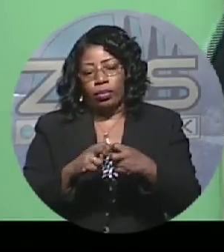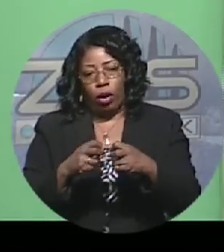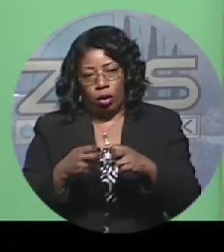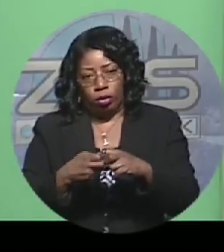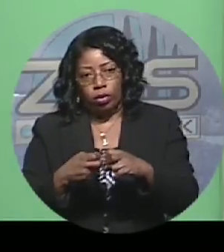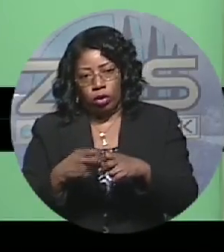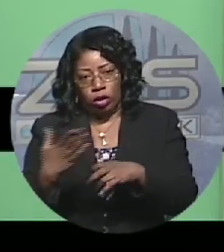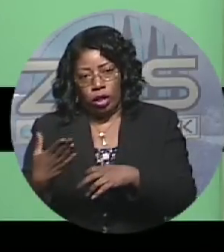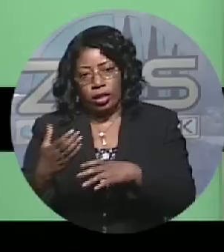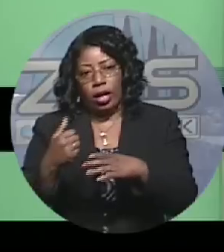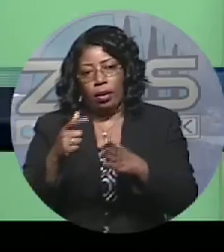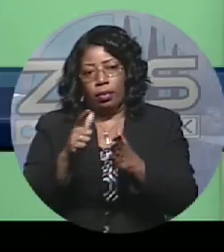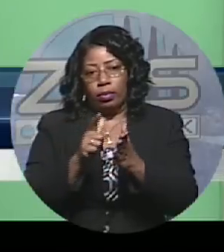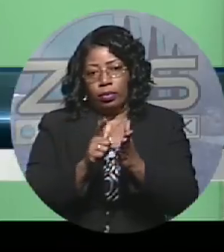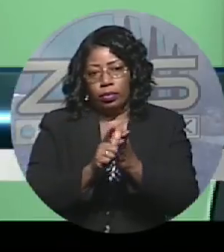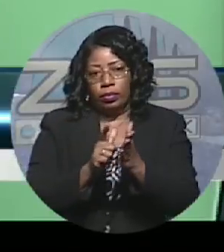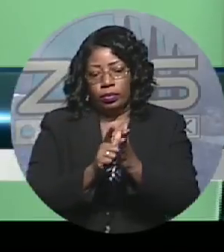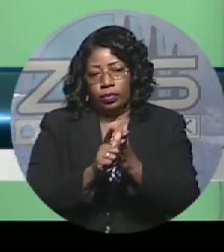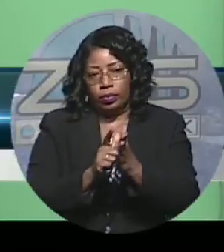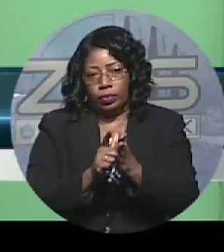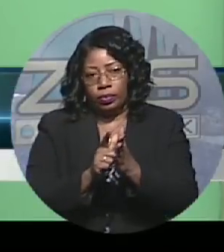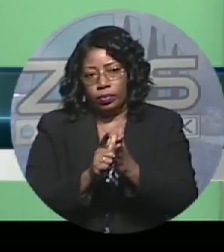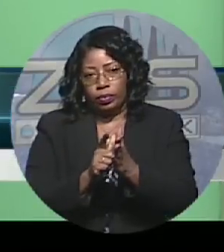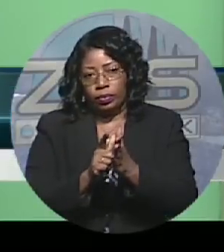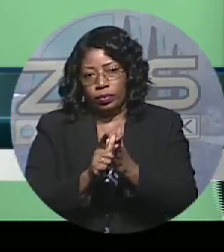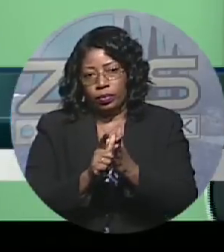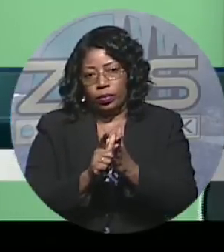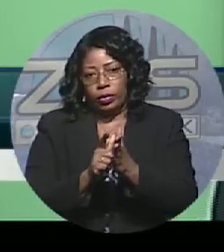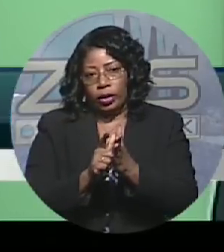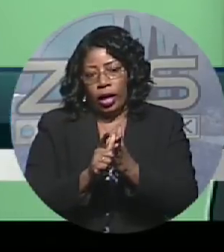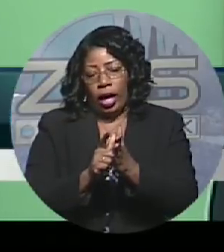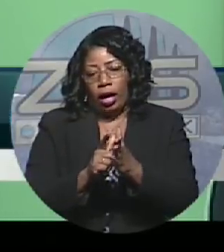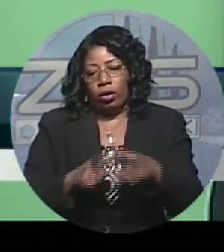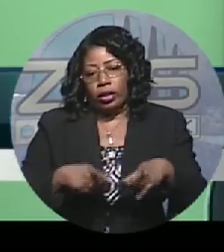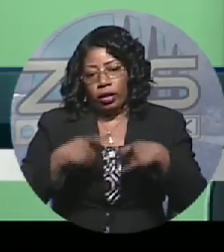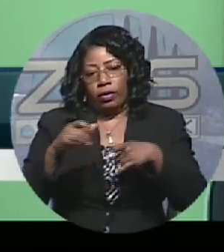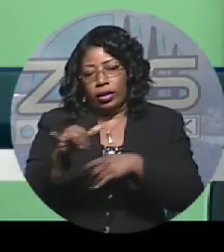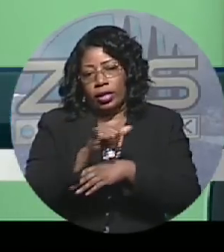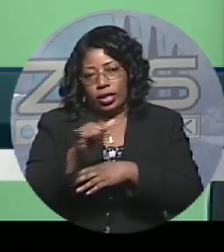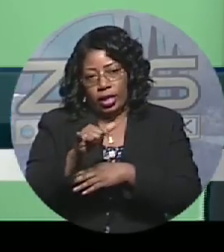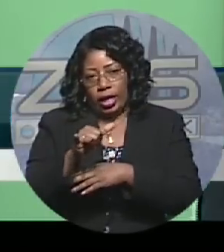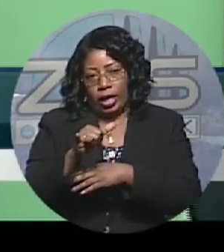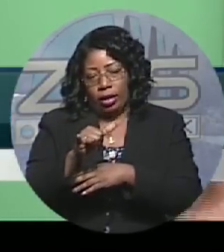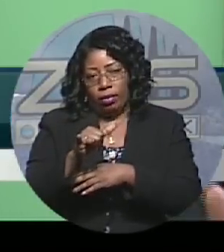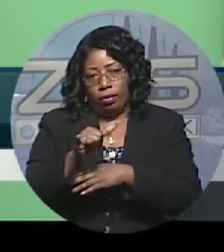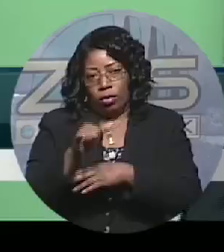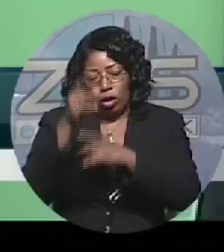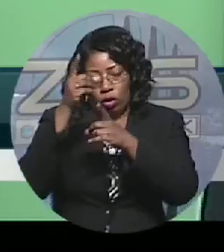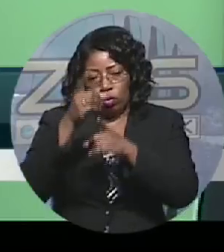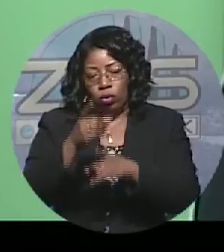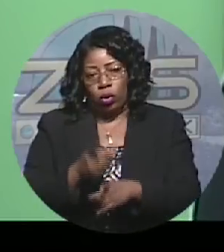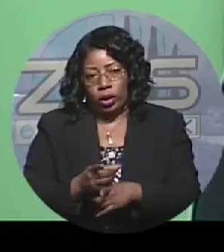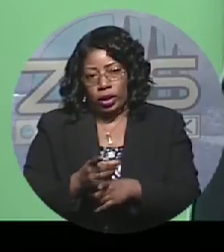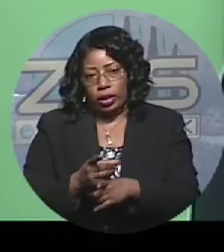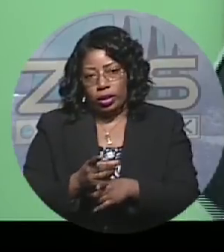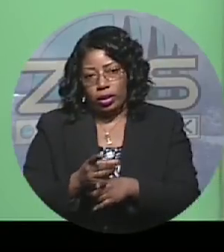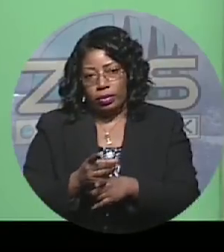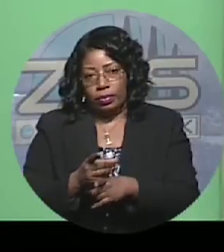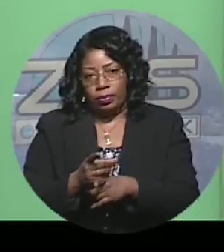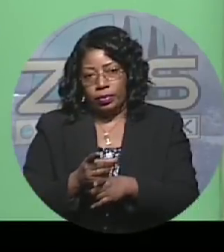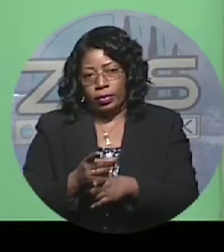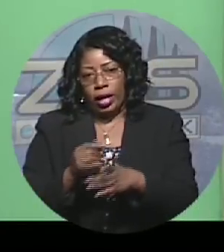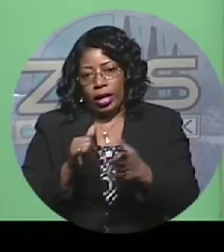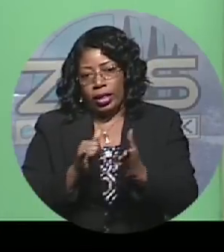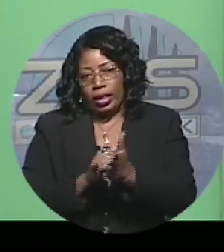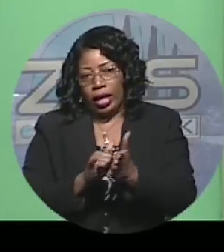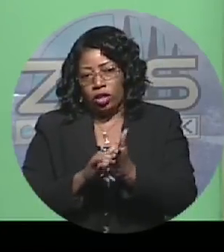bar forum shopping before this judge and getting these same rulings? I'm unable to answer that. That